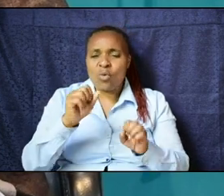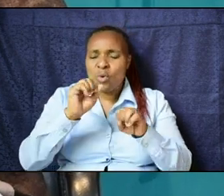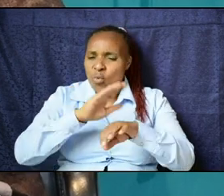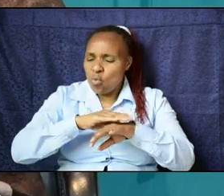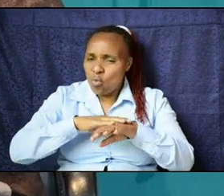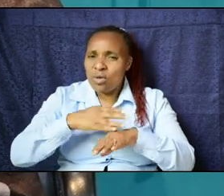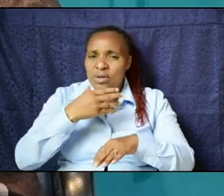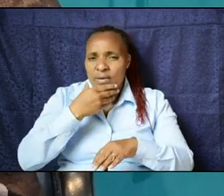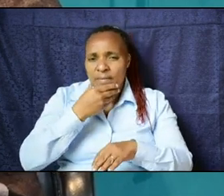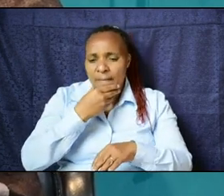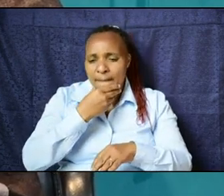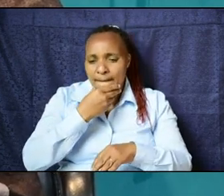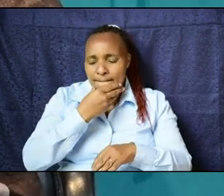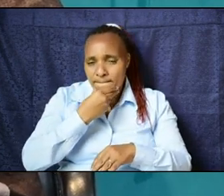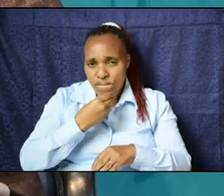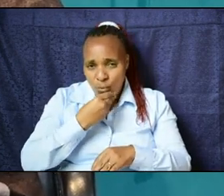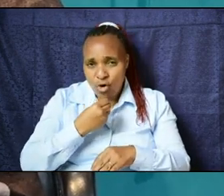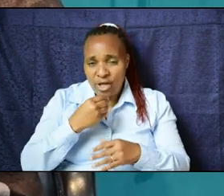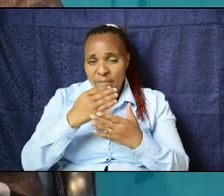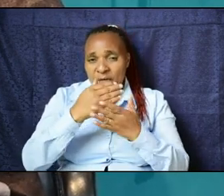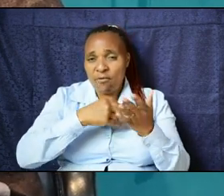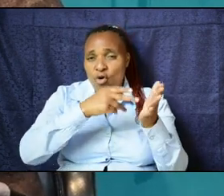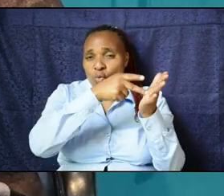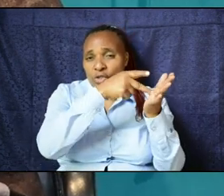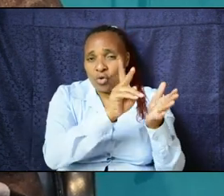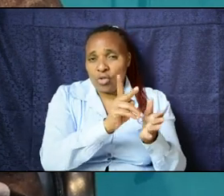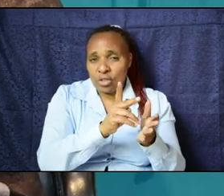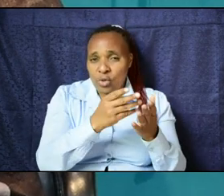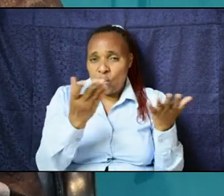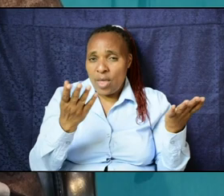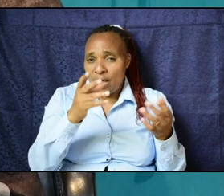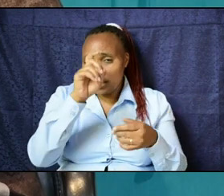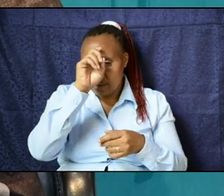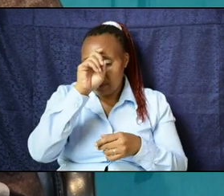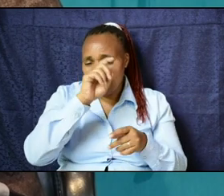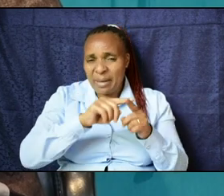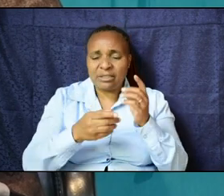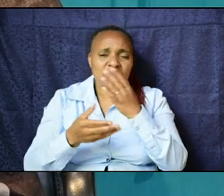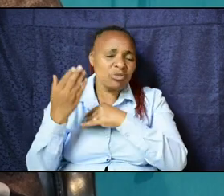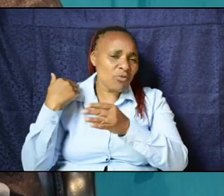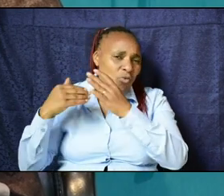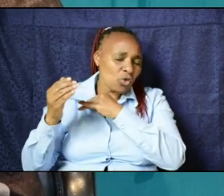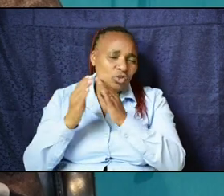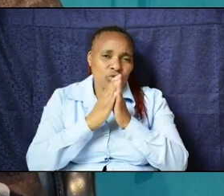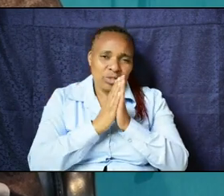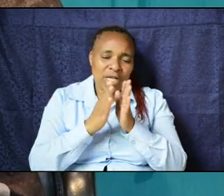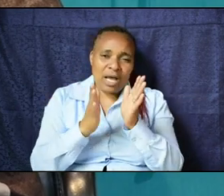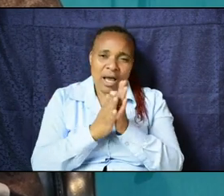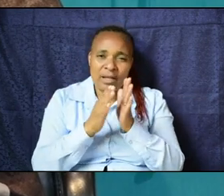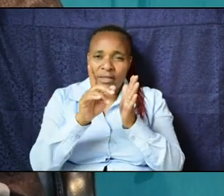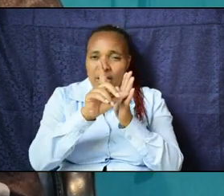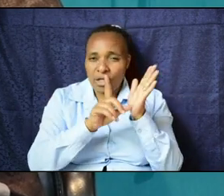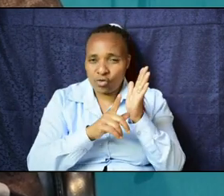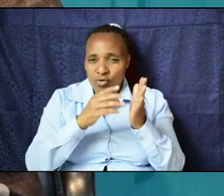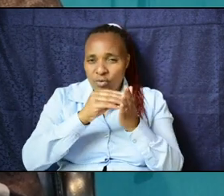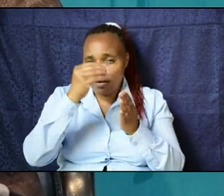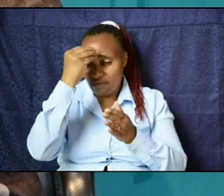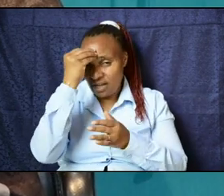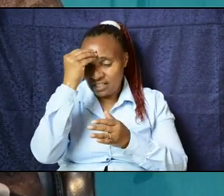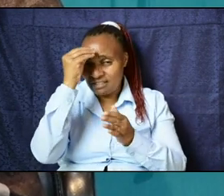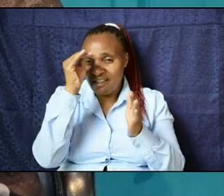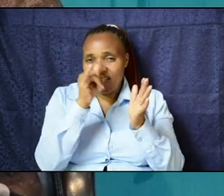to the Egyptians. But we also see in the previous stories and the previous lessons that we've learned